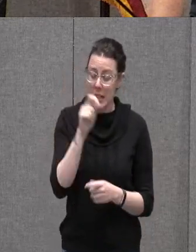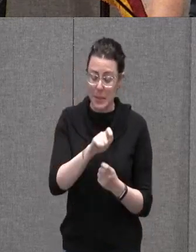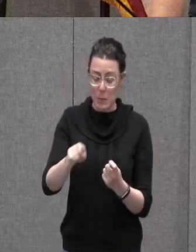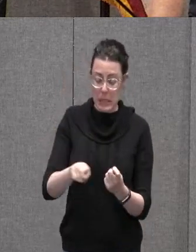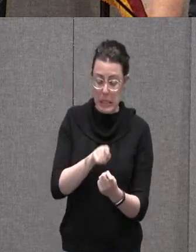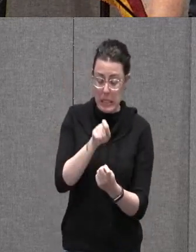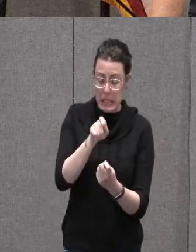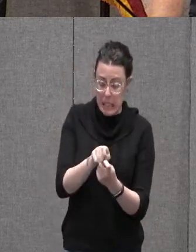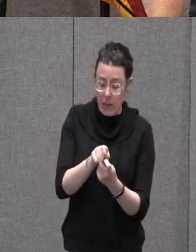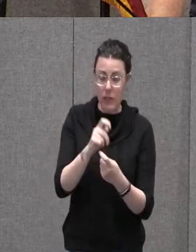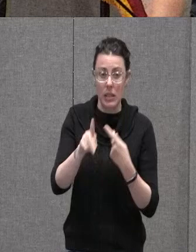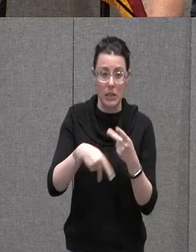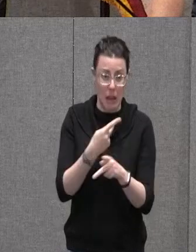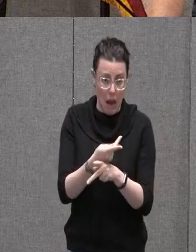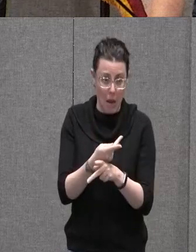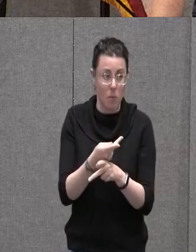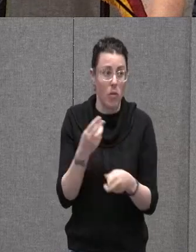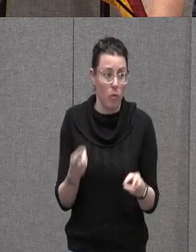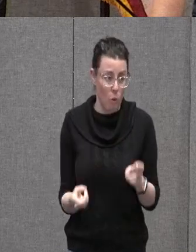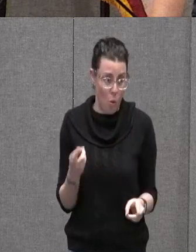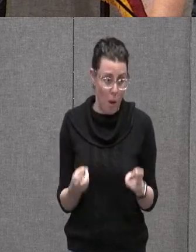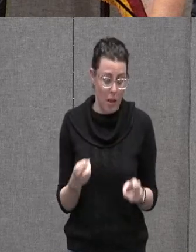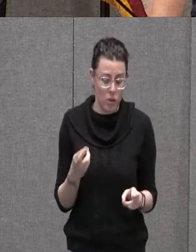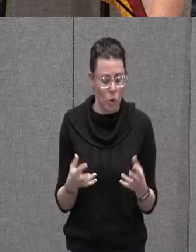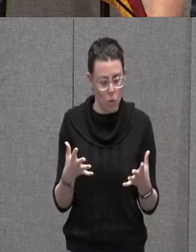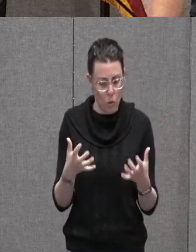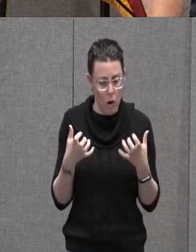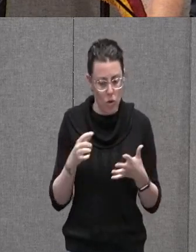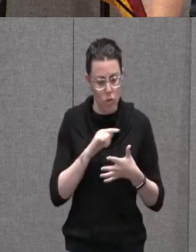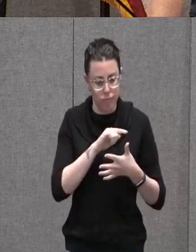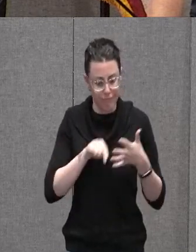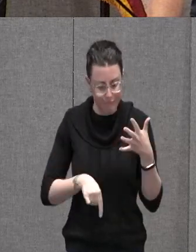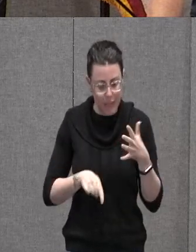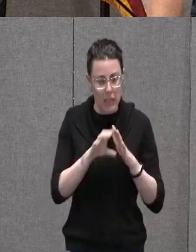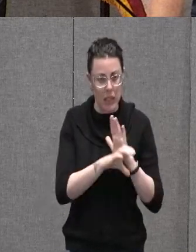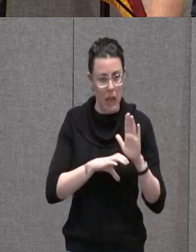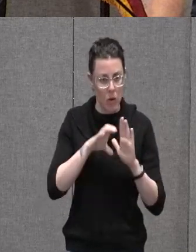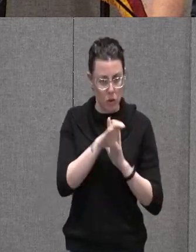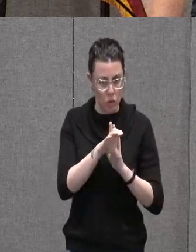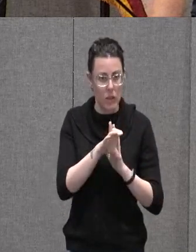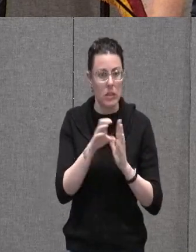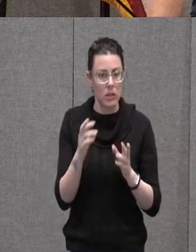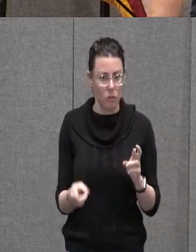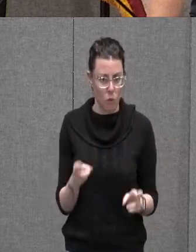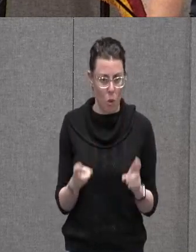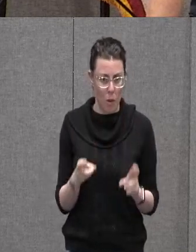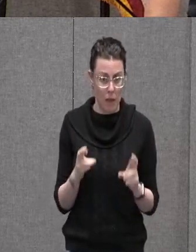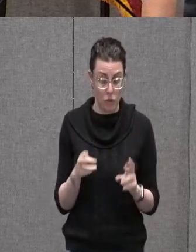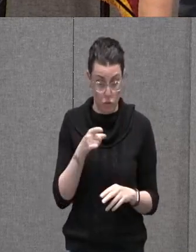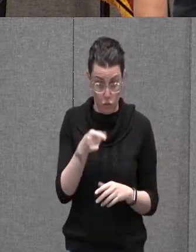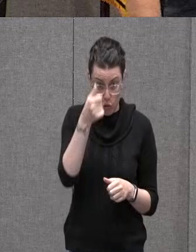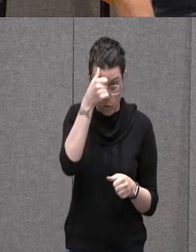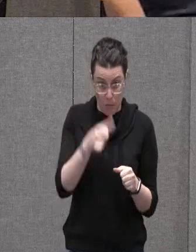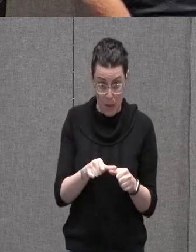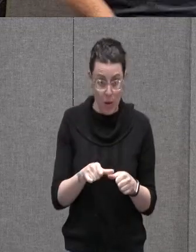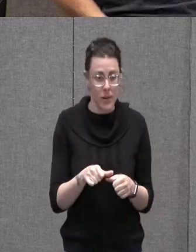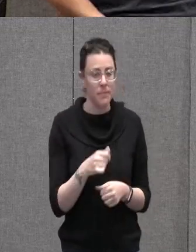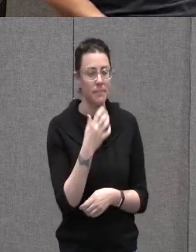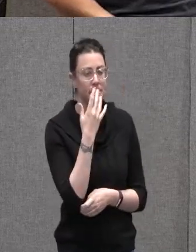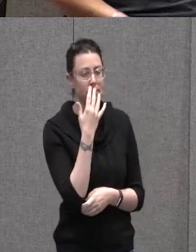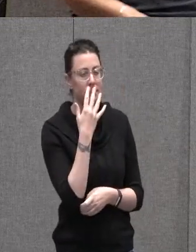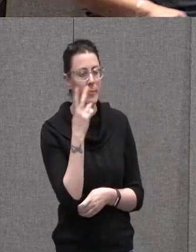and the characteristics of robots to understand it. So what are some of the characteristics of robots, if you remember?